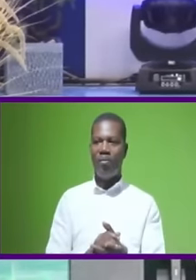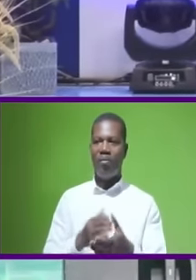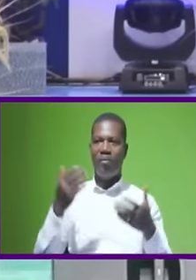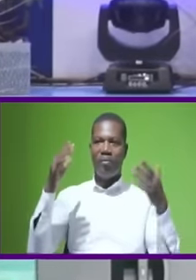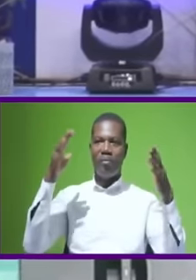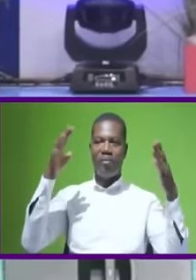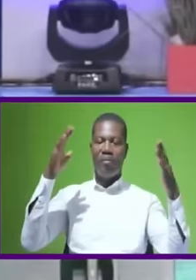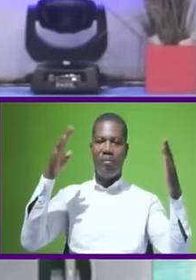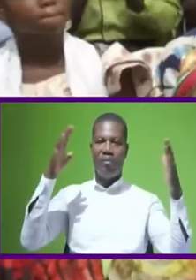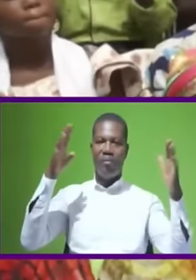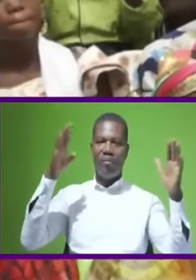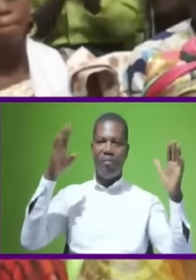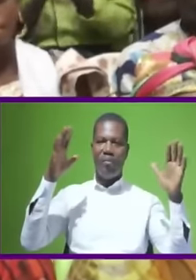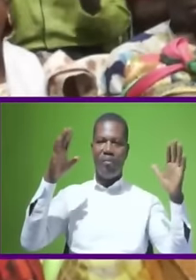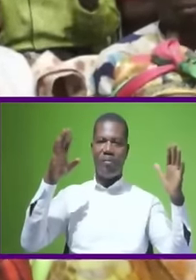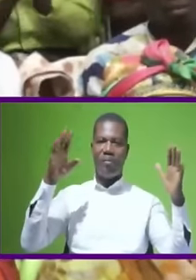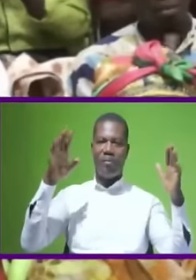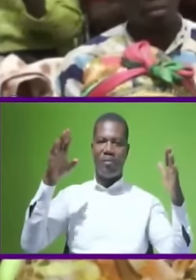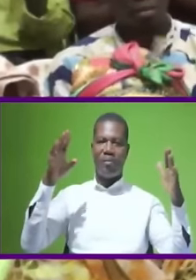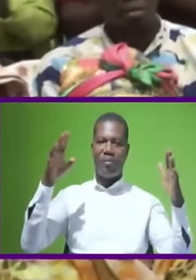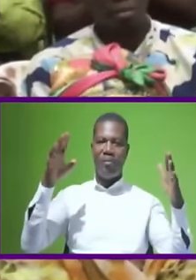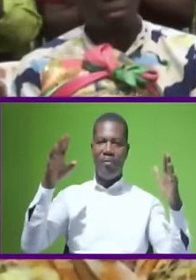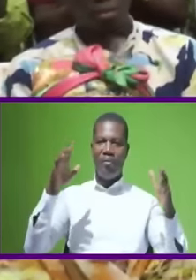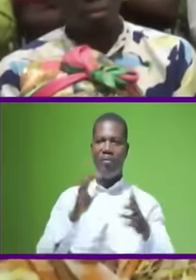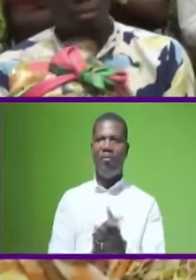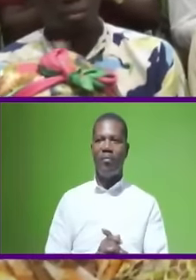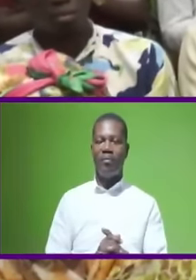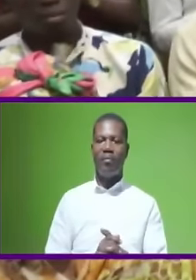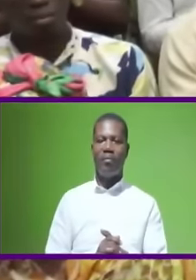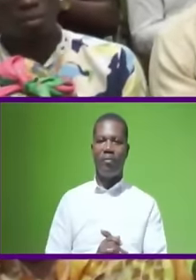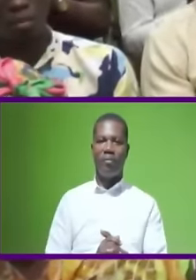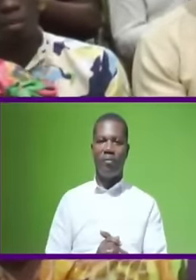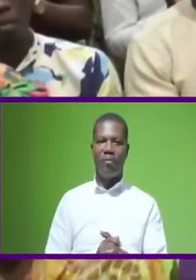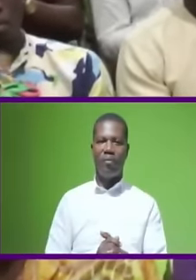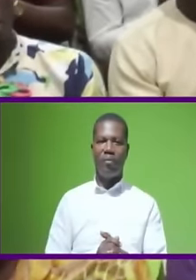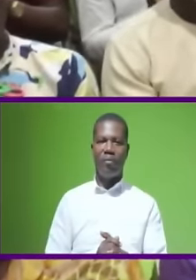Yes. Amen. Amen.